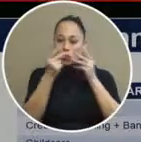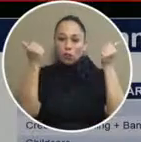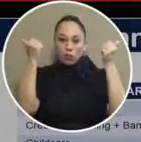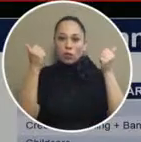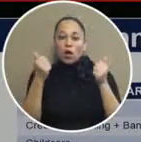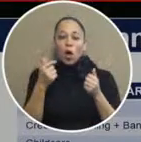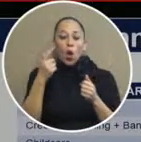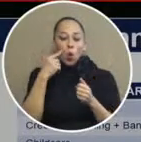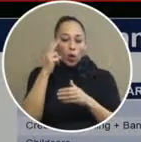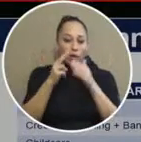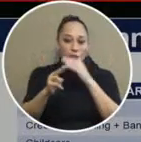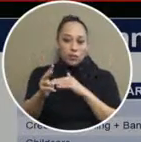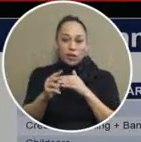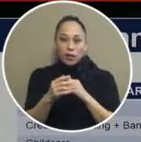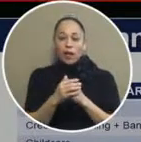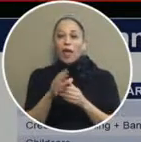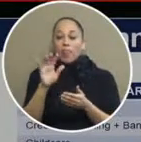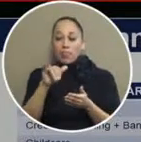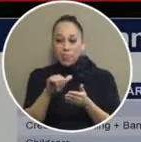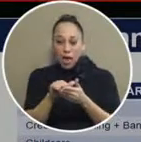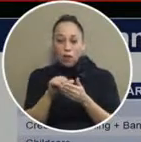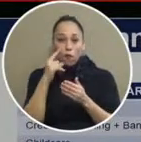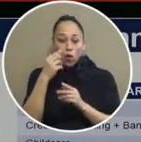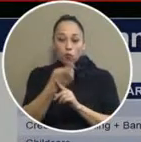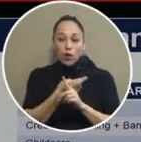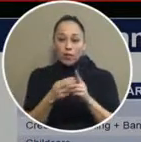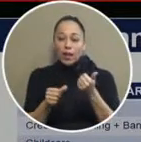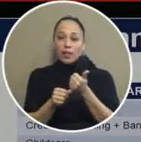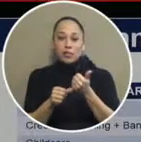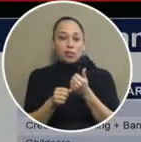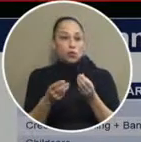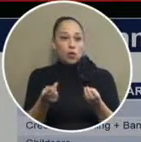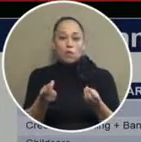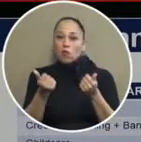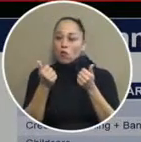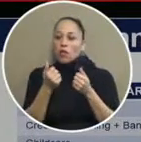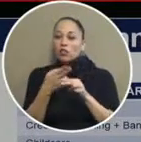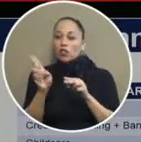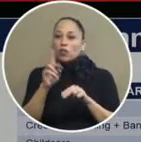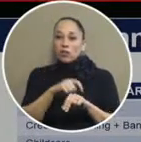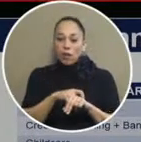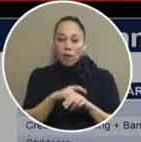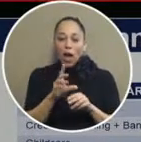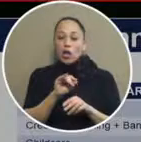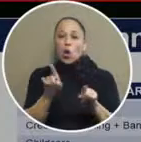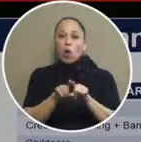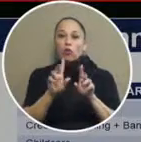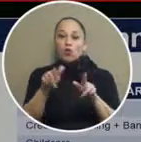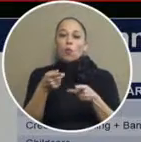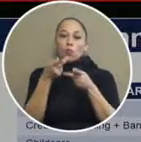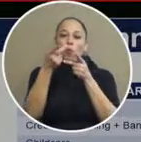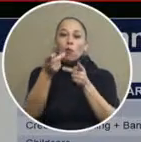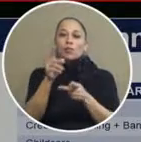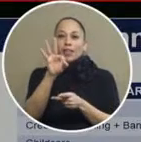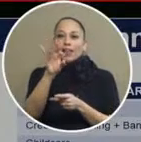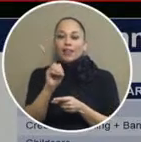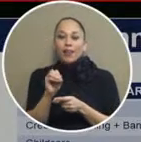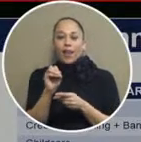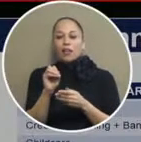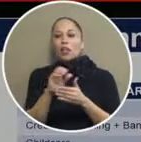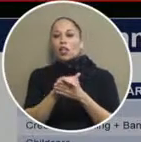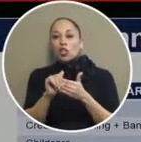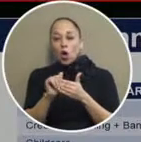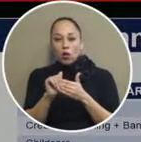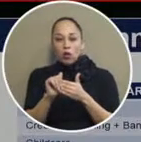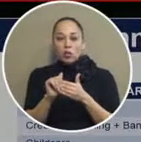will be fully subscribed in very, very short order. We are also proposing $1 million in utility